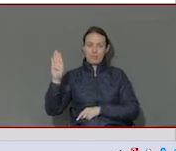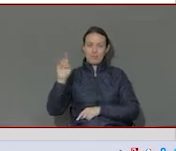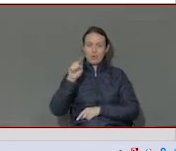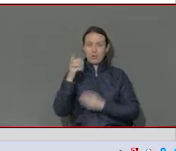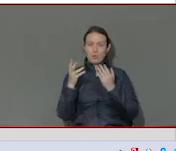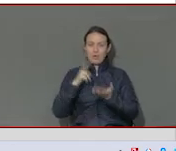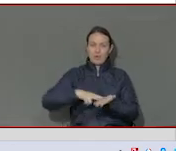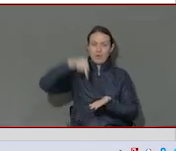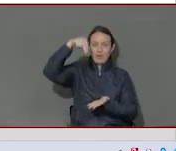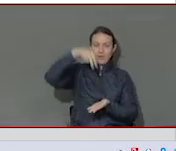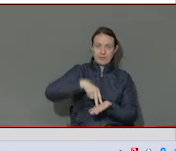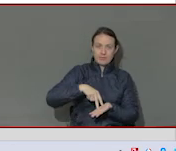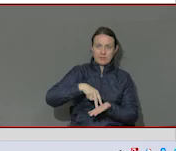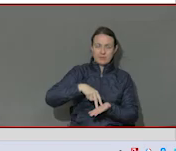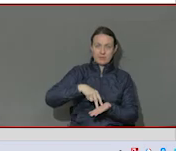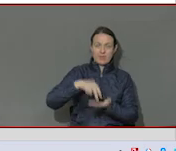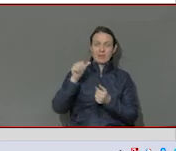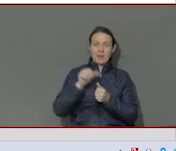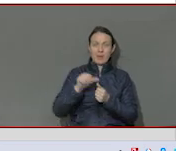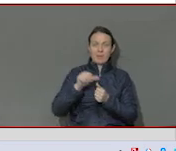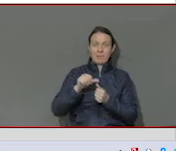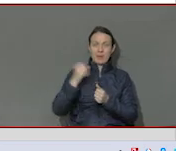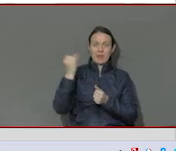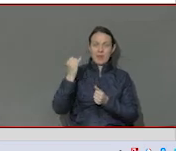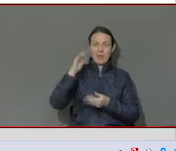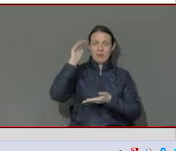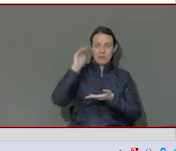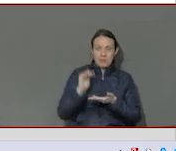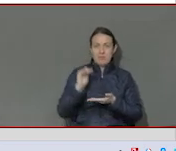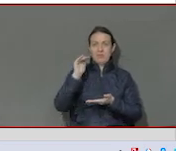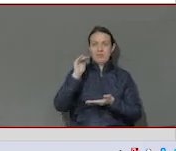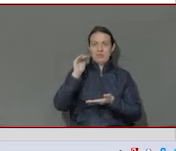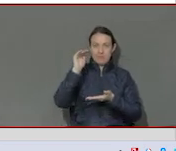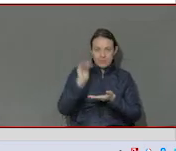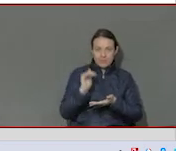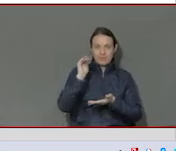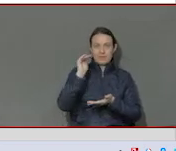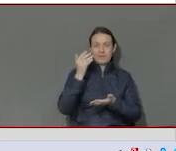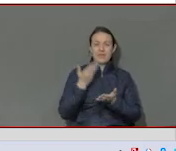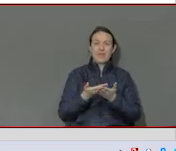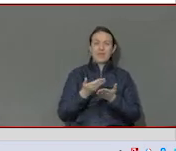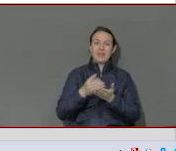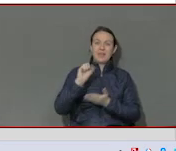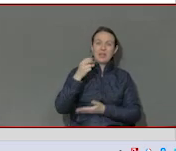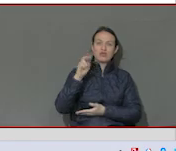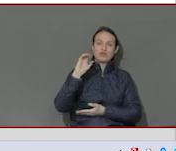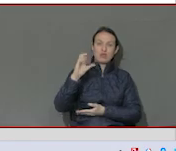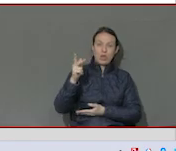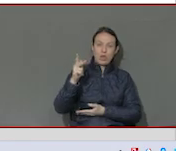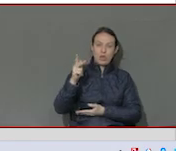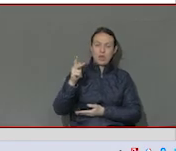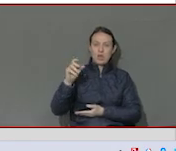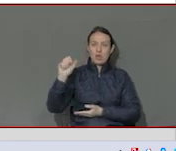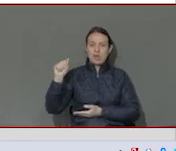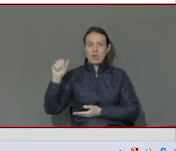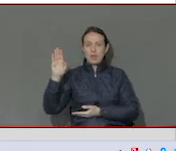land on the ground, that S-shape, it's there to absorb the what? The shock. So you must also